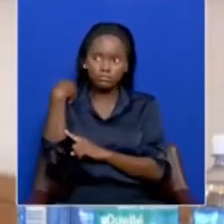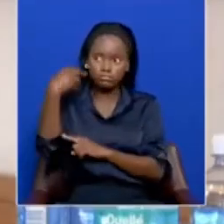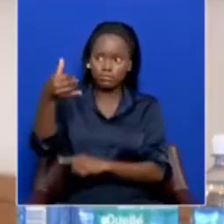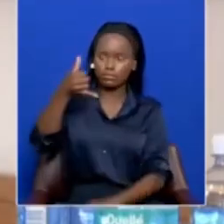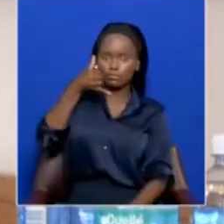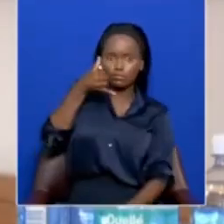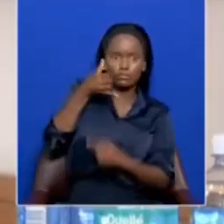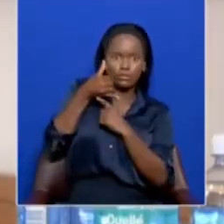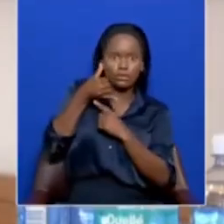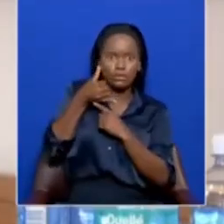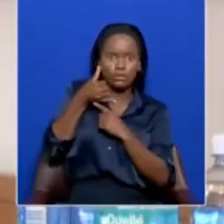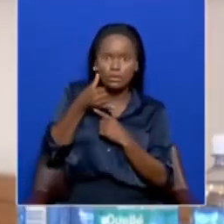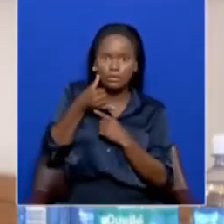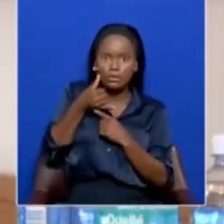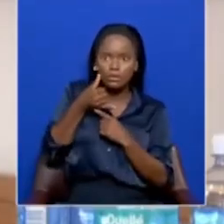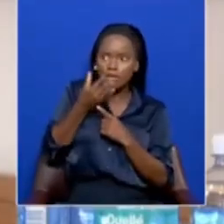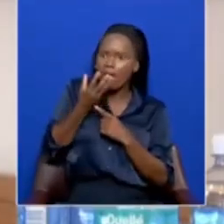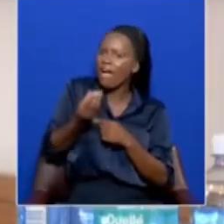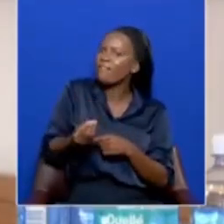in your paragraph 5?